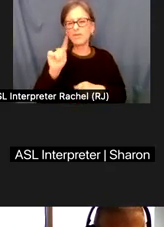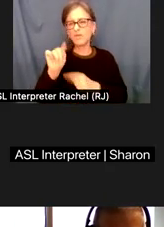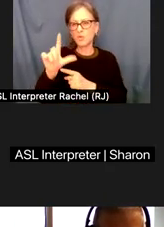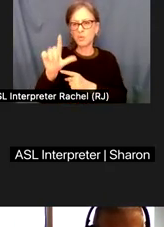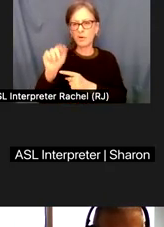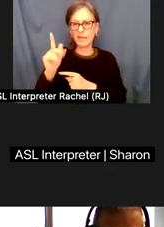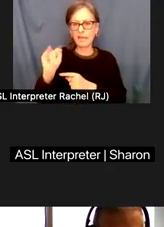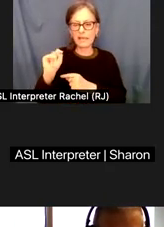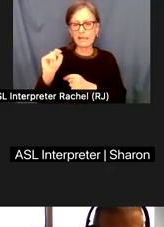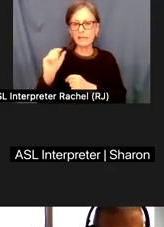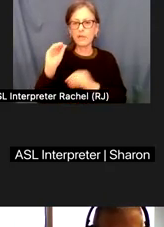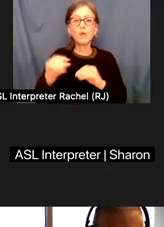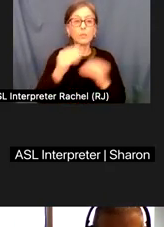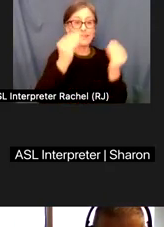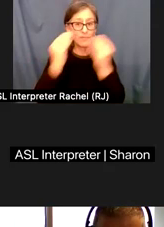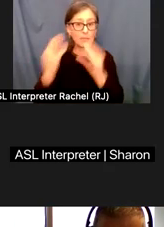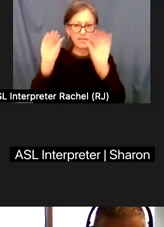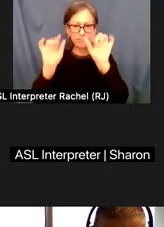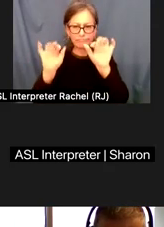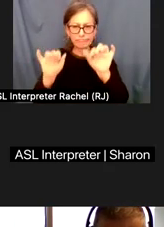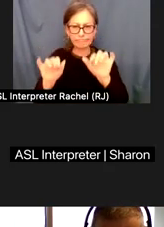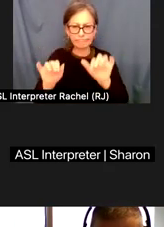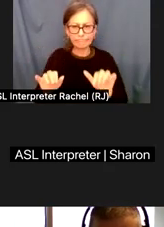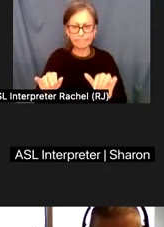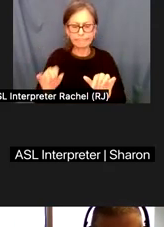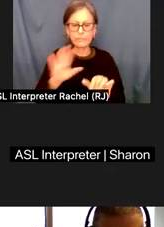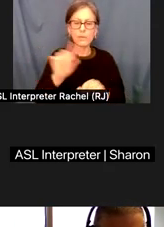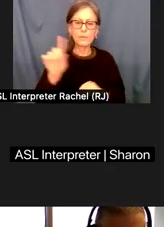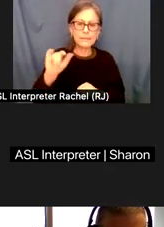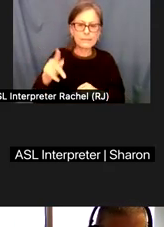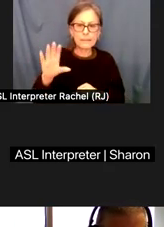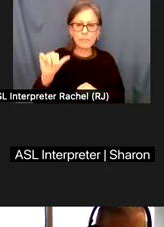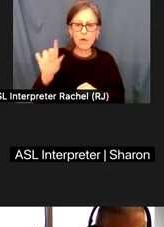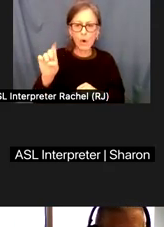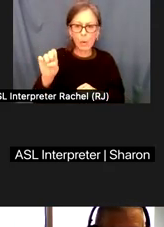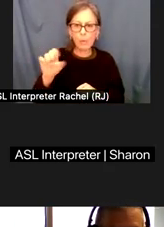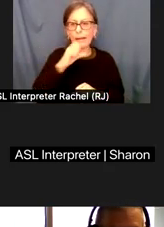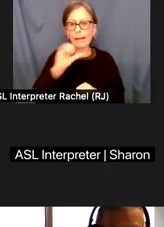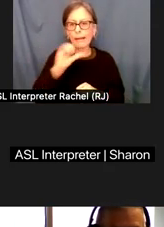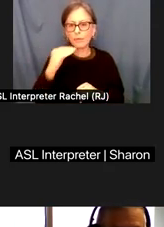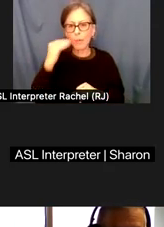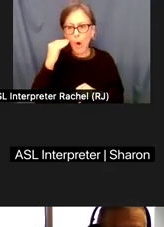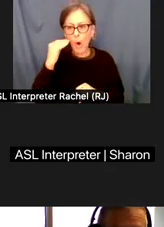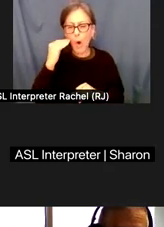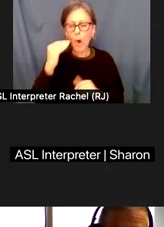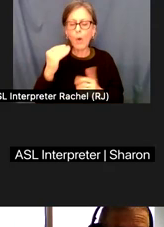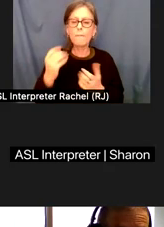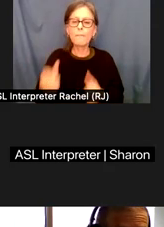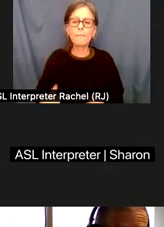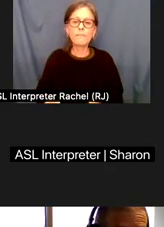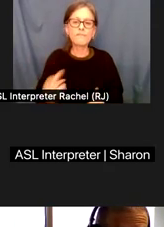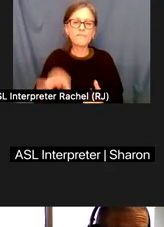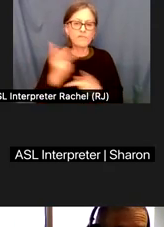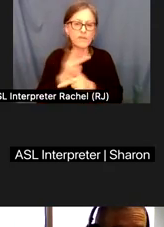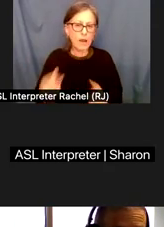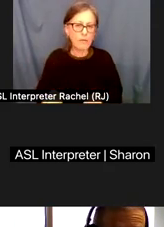cost. You put in some information on there of your zip code where you live, what the age of your home is, and approximately how much it would cost. But I